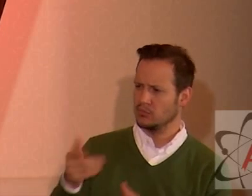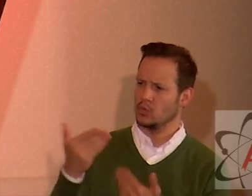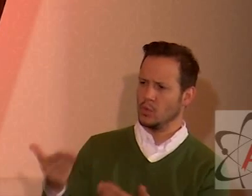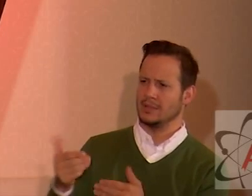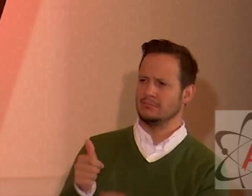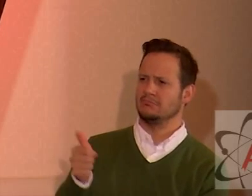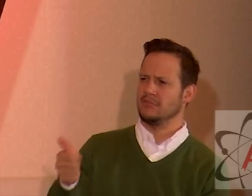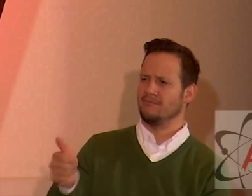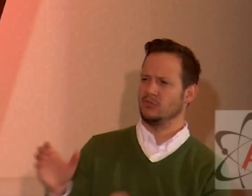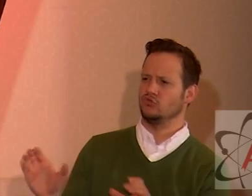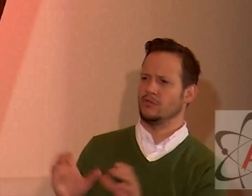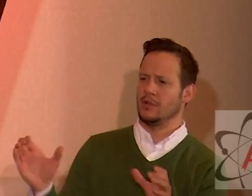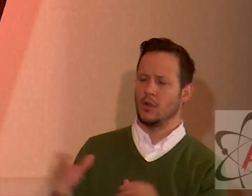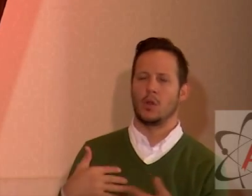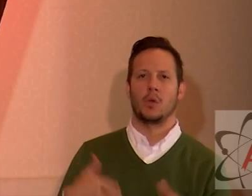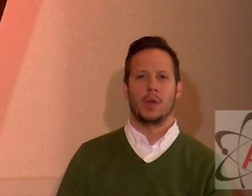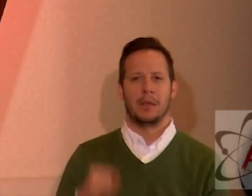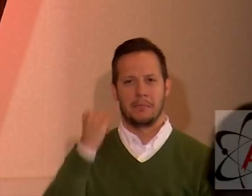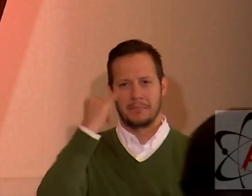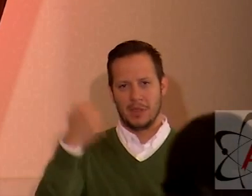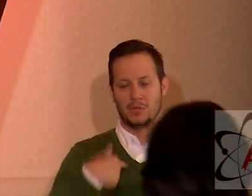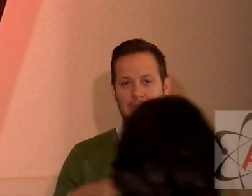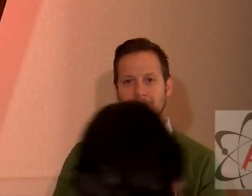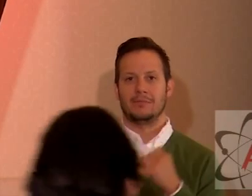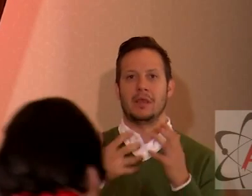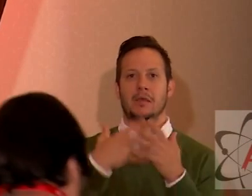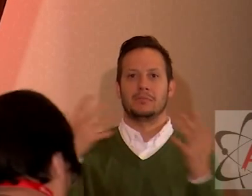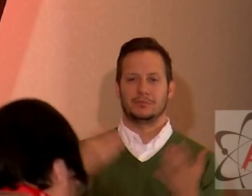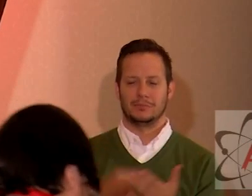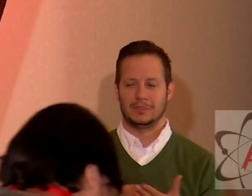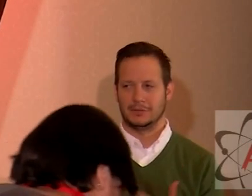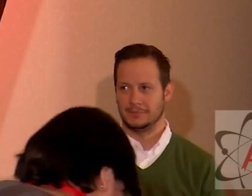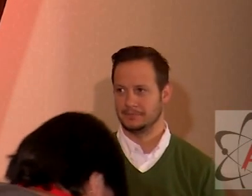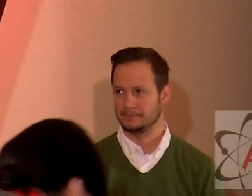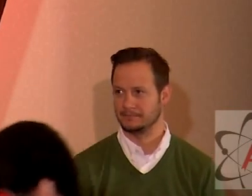We could save so much money if we did that.